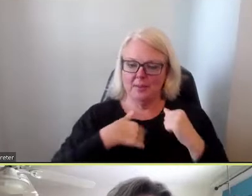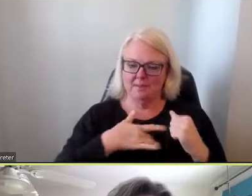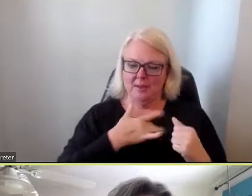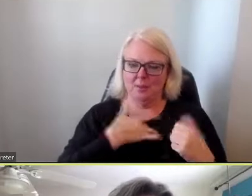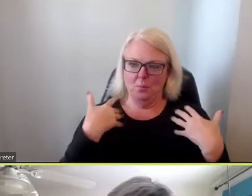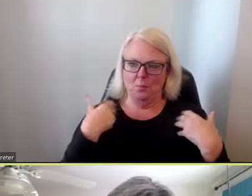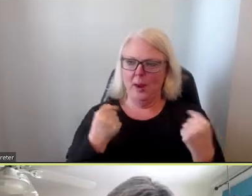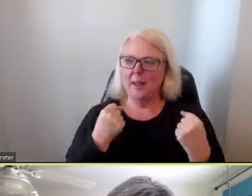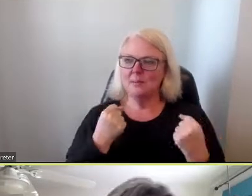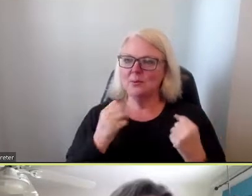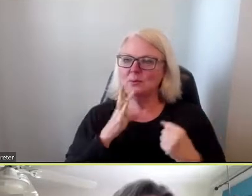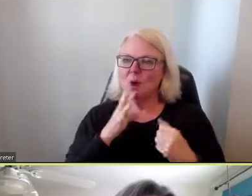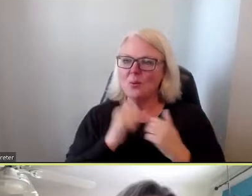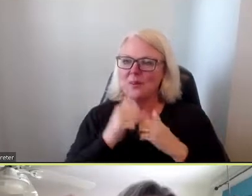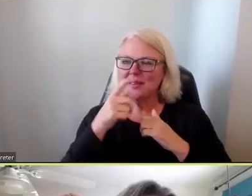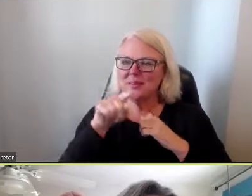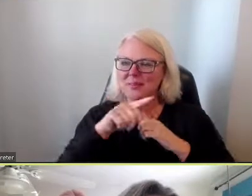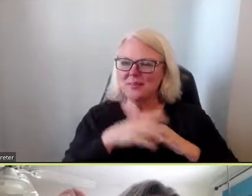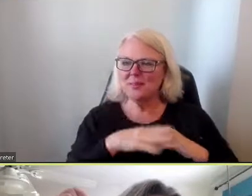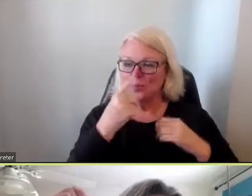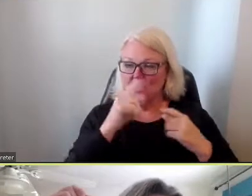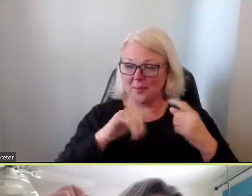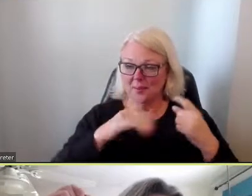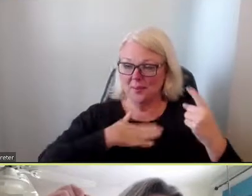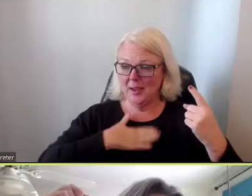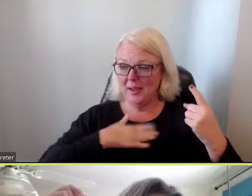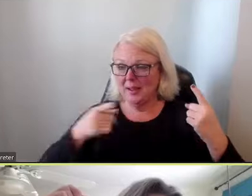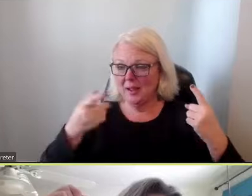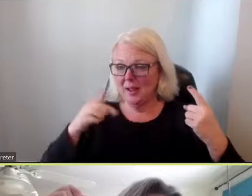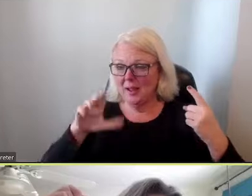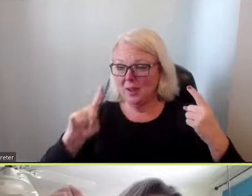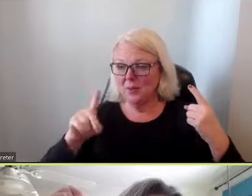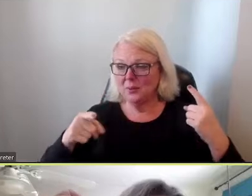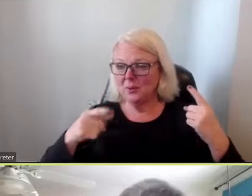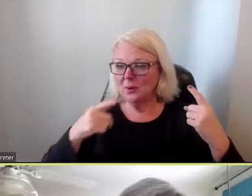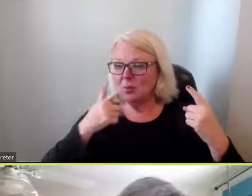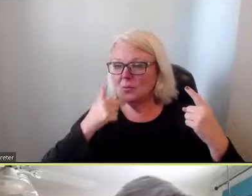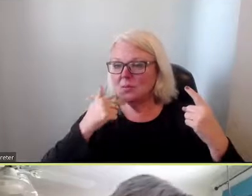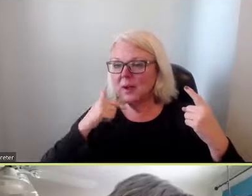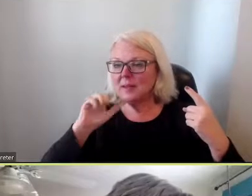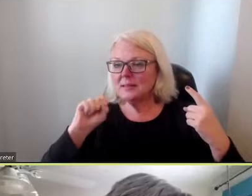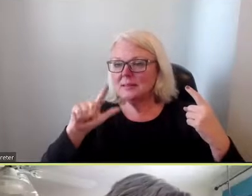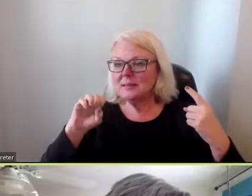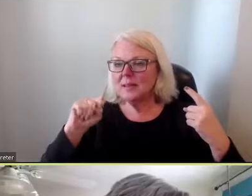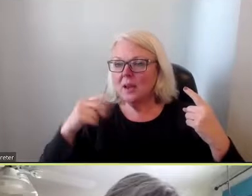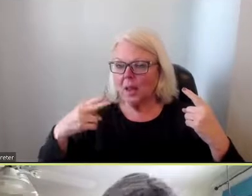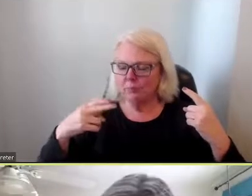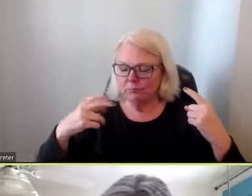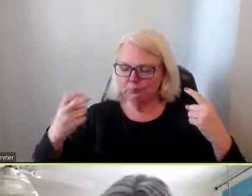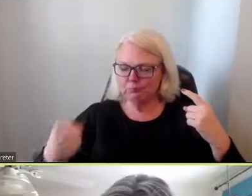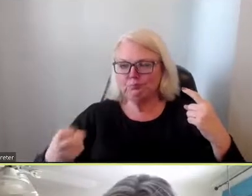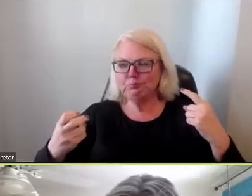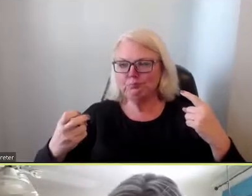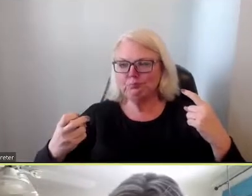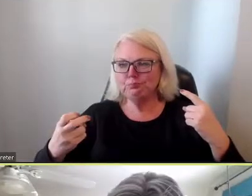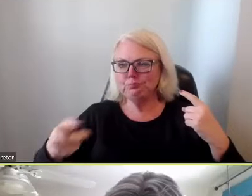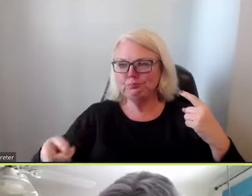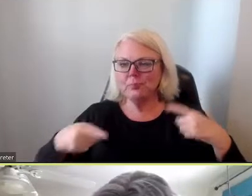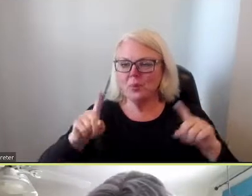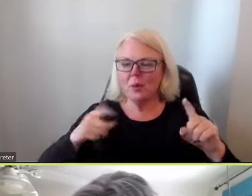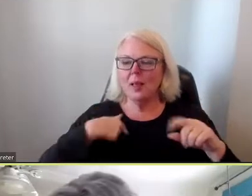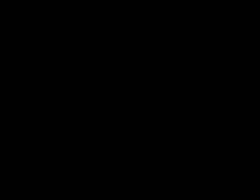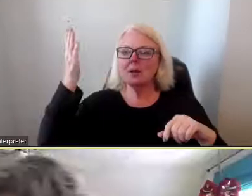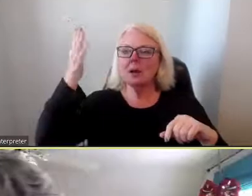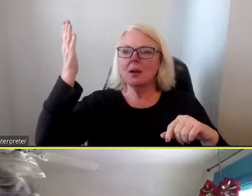you. One is my gold-lined red sloth, who sits right beside me while I'm giving